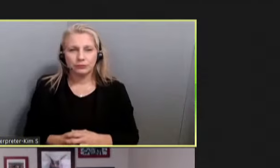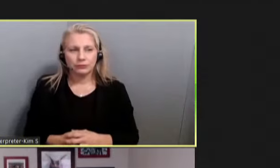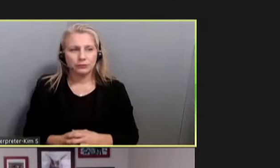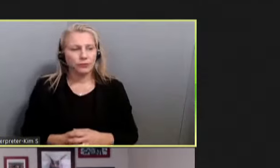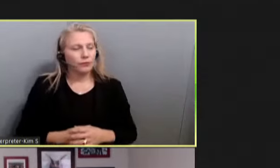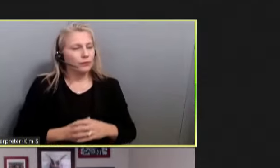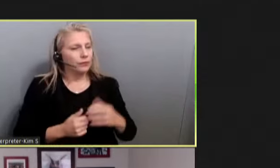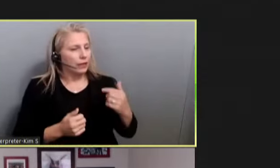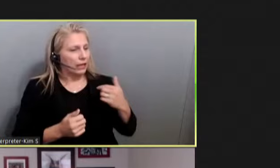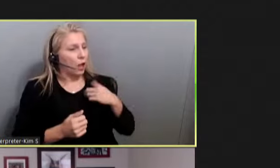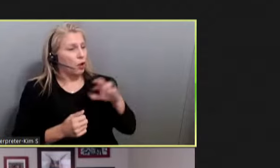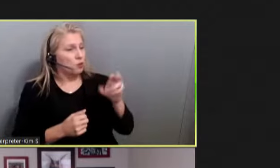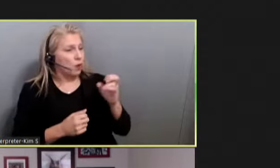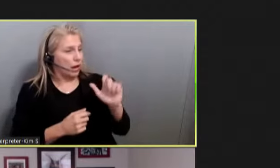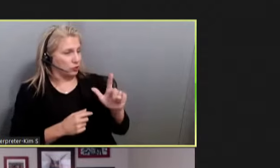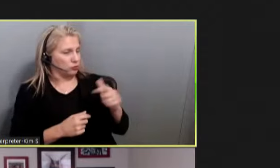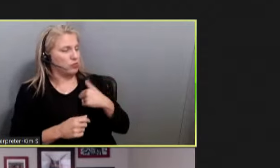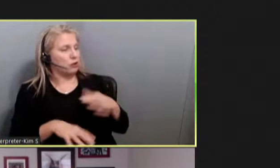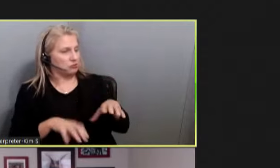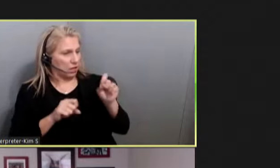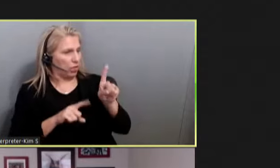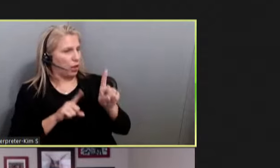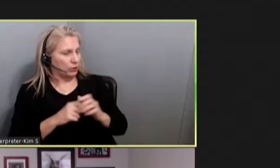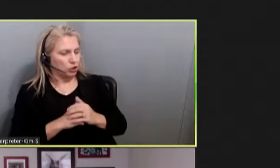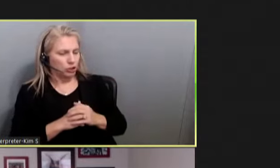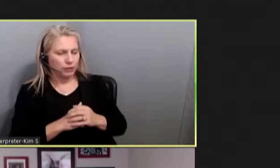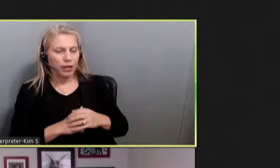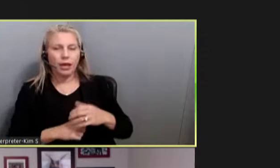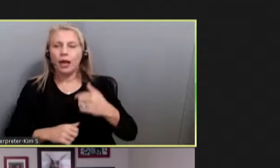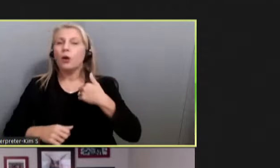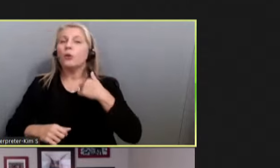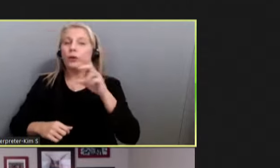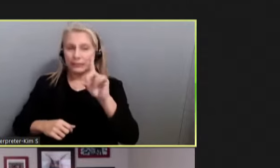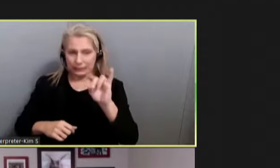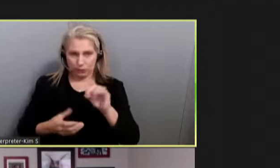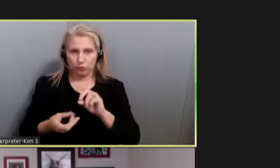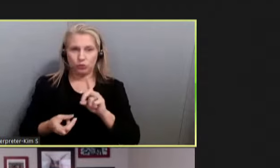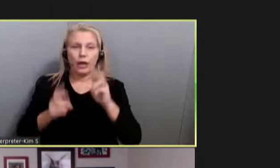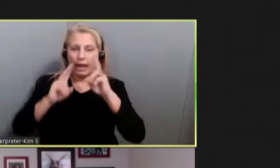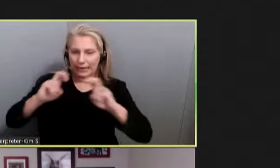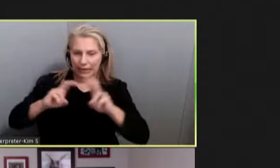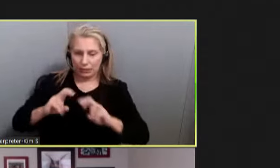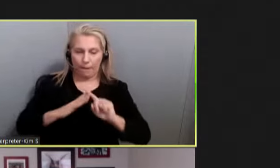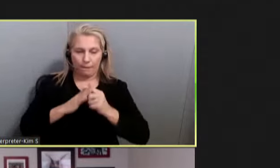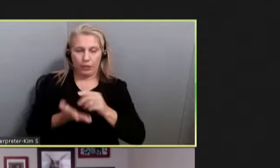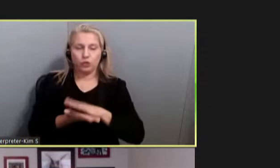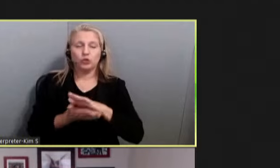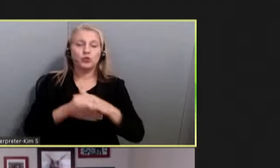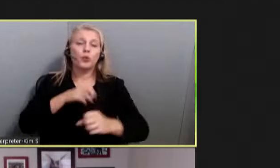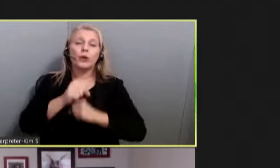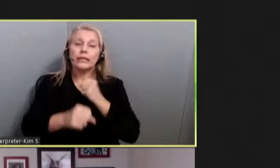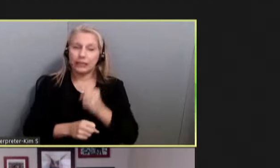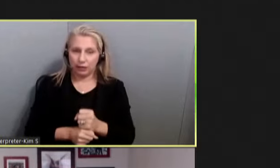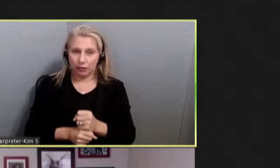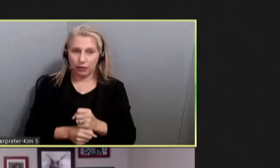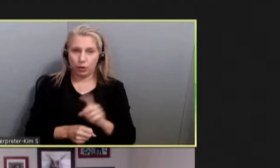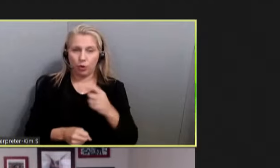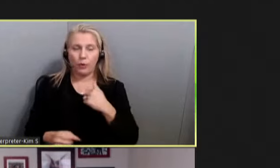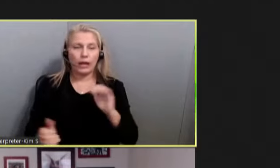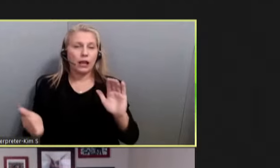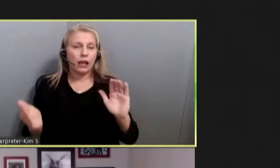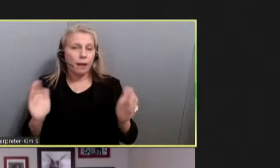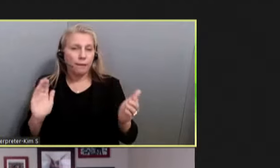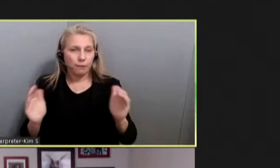This is Rachel. I can take that question. So we did do an analysis at the beginning of the school year where we